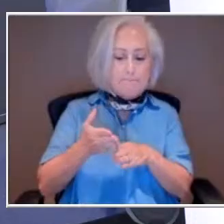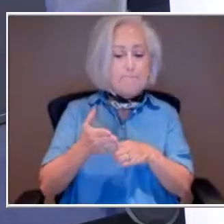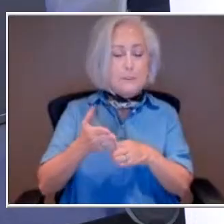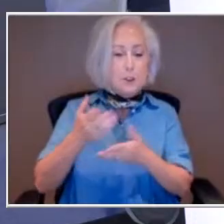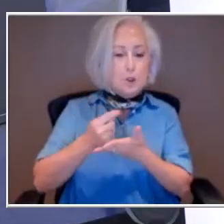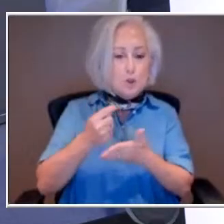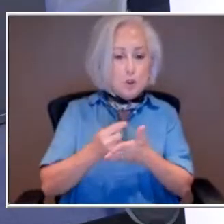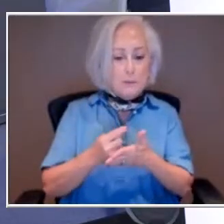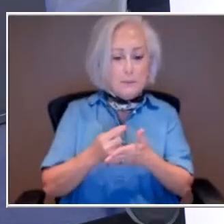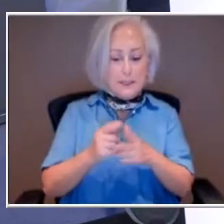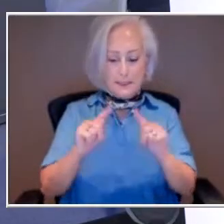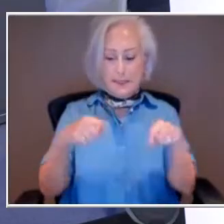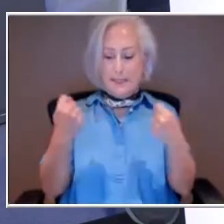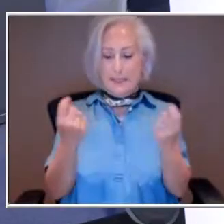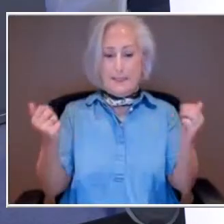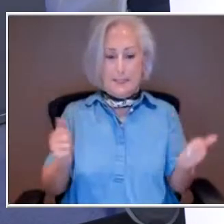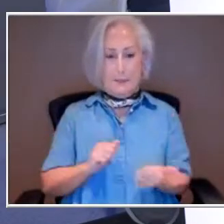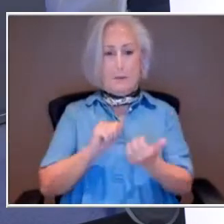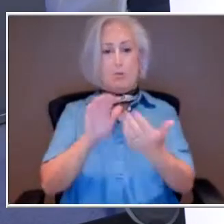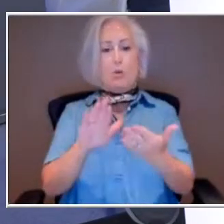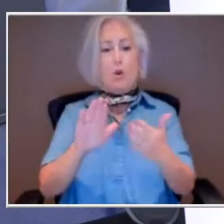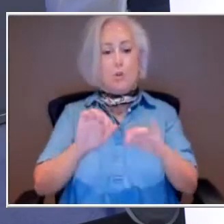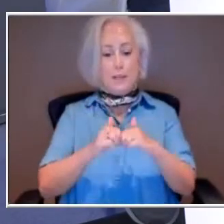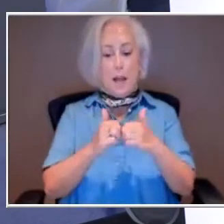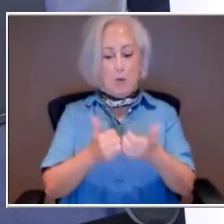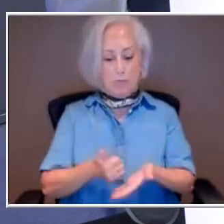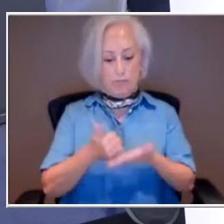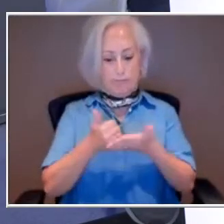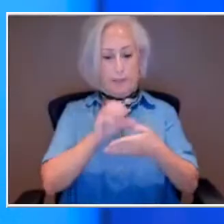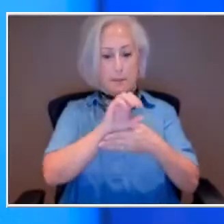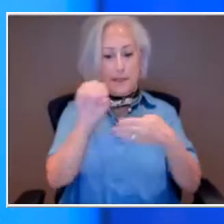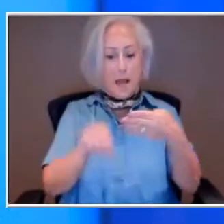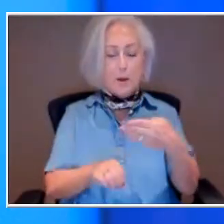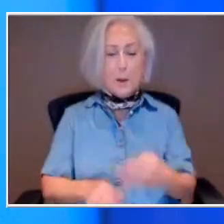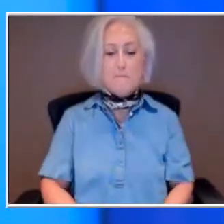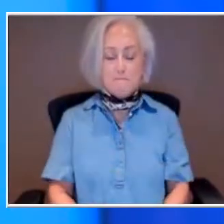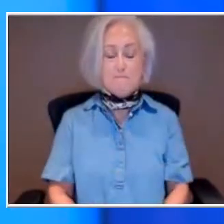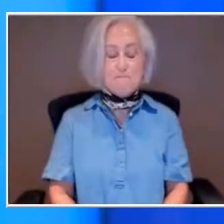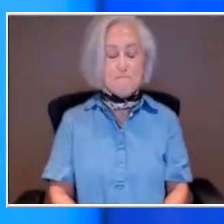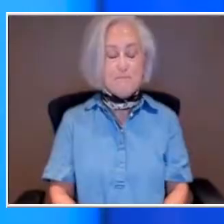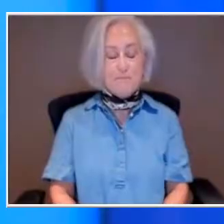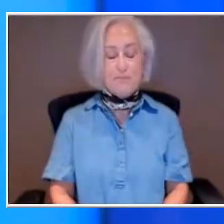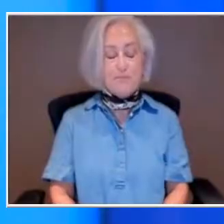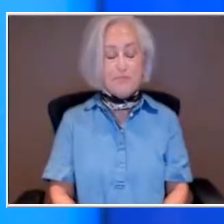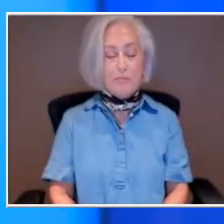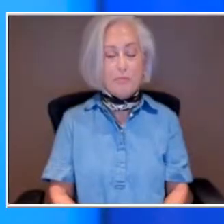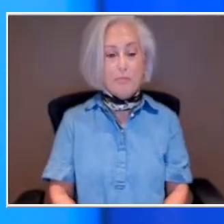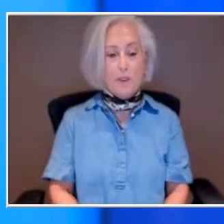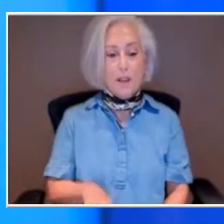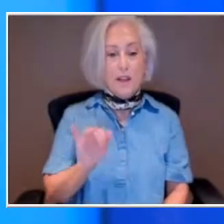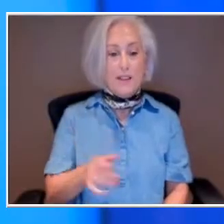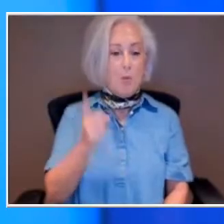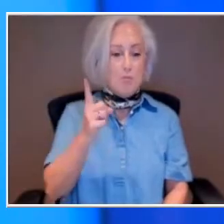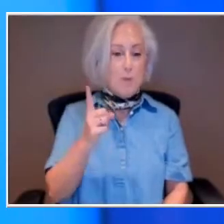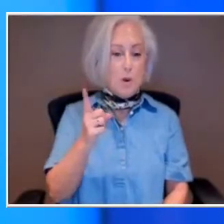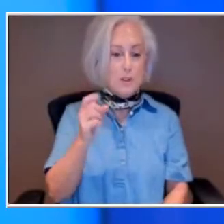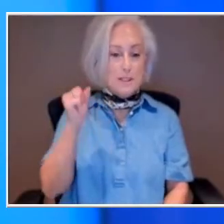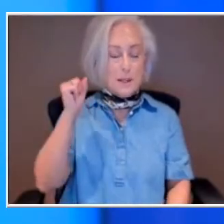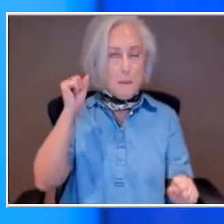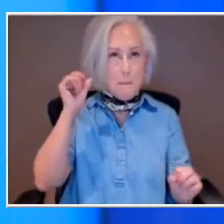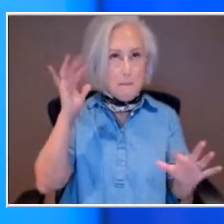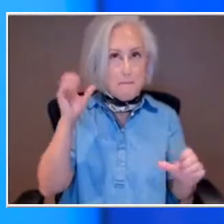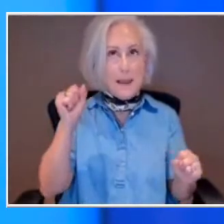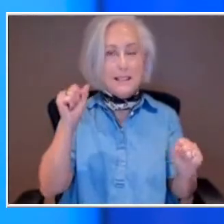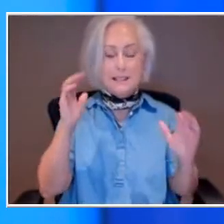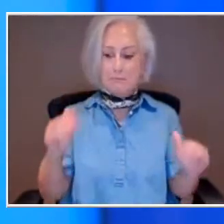really, helps the outcome for the patient? Absolutely. This, I would say, is one of the most incredible advancements that we have made